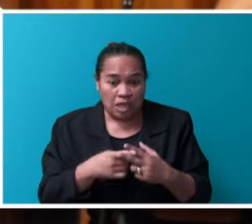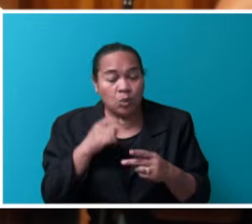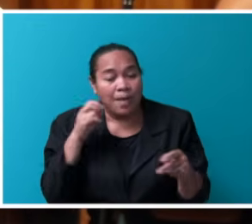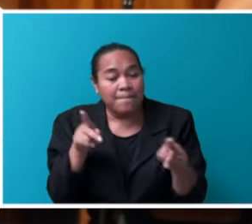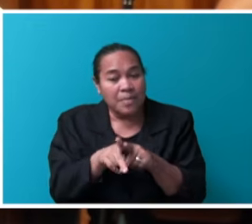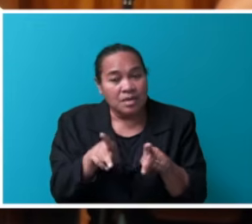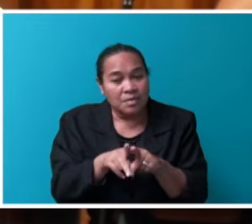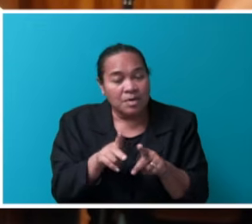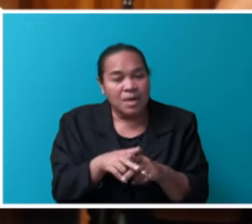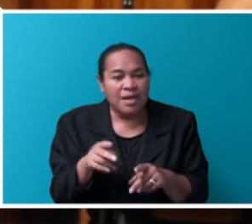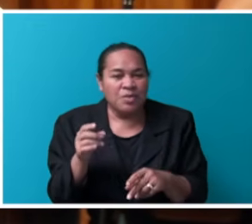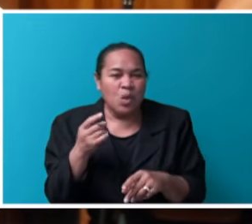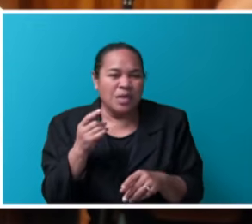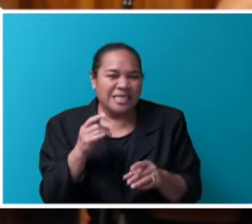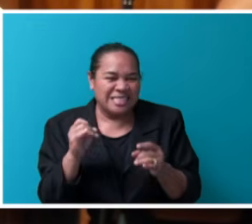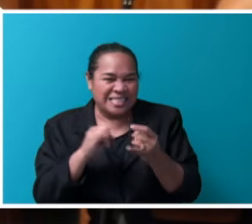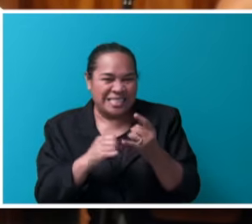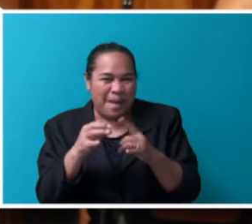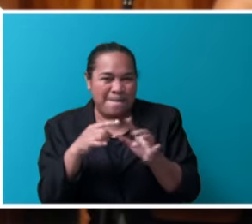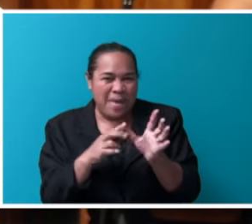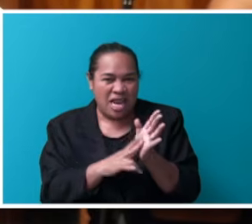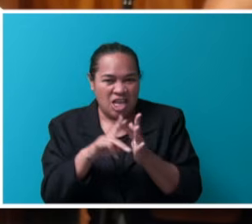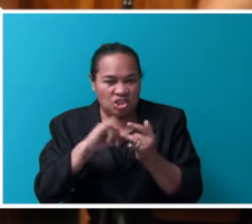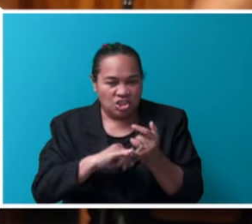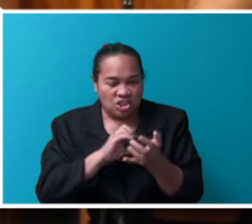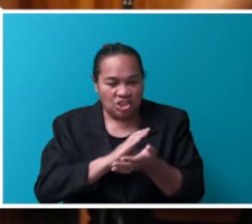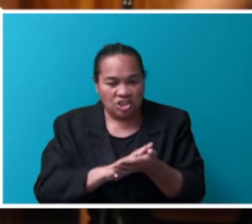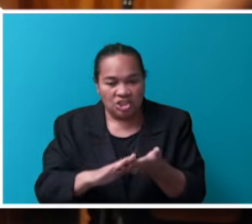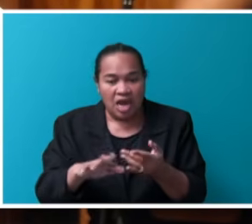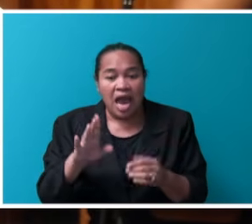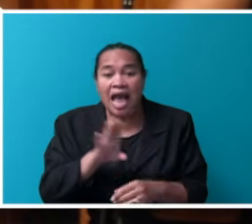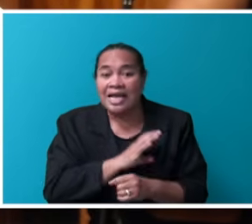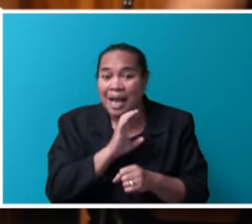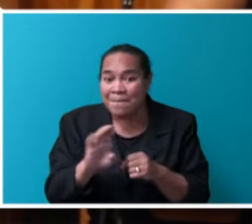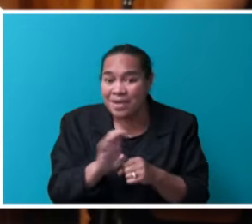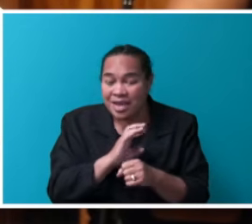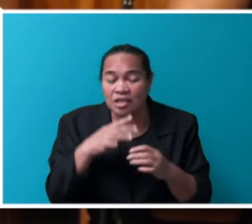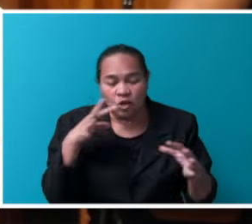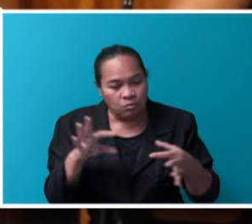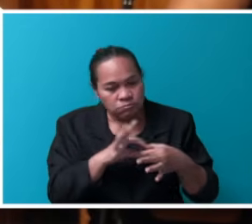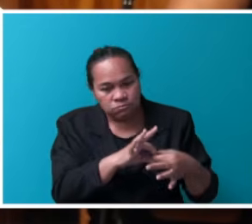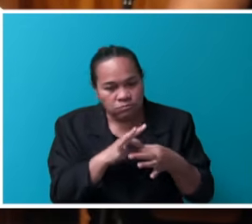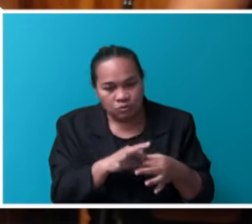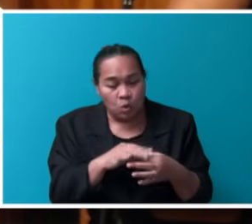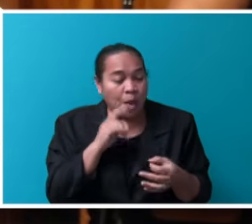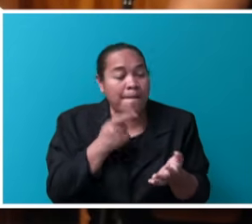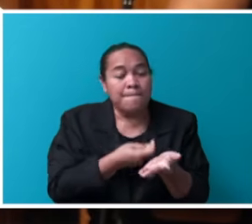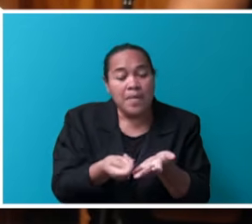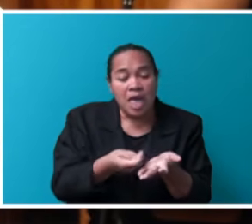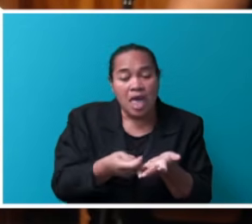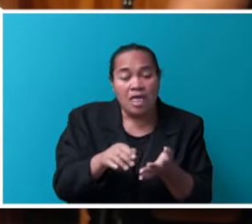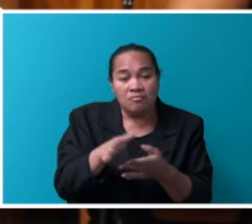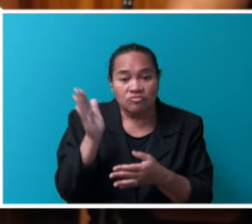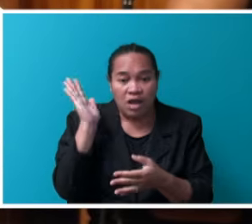Spanish company under an innovative performance-based contract facilitated by the Asian Development Bank, whereby payments will be tied